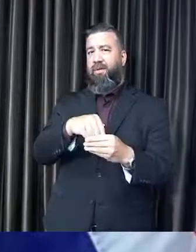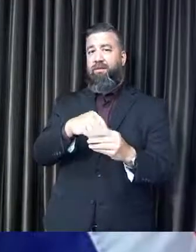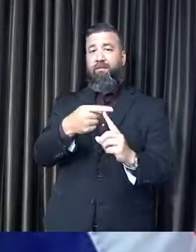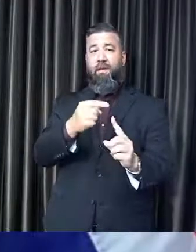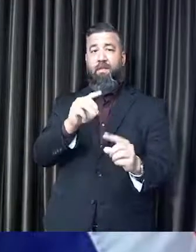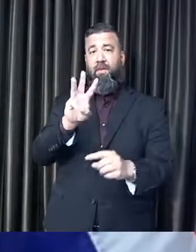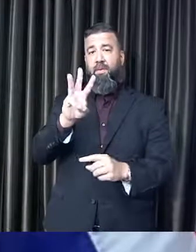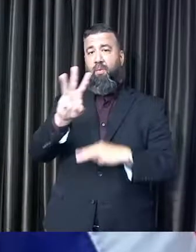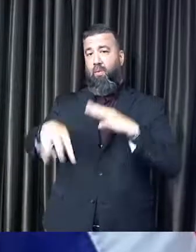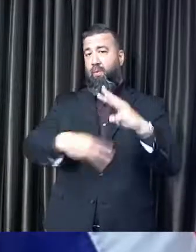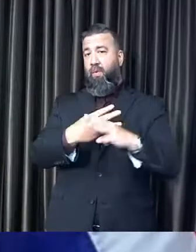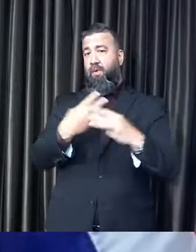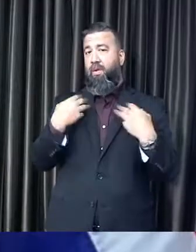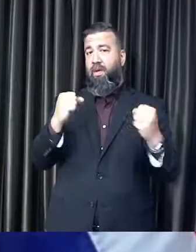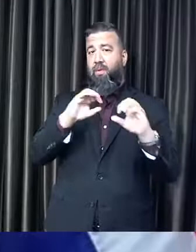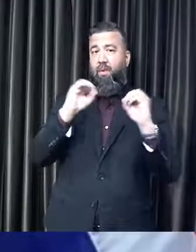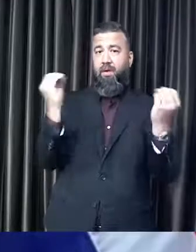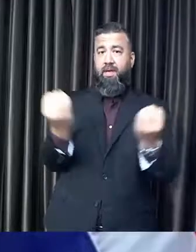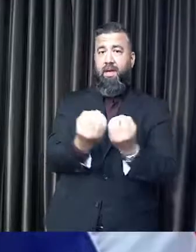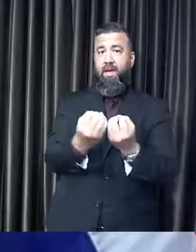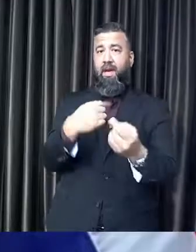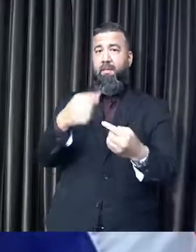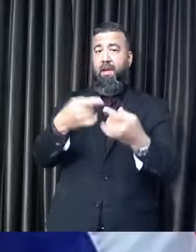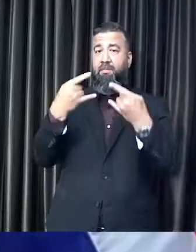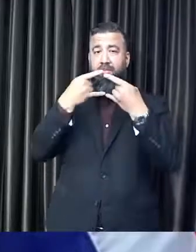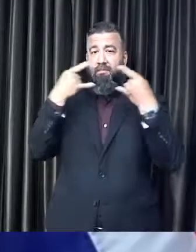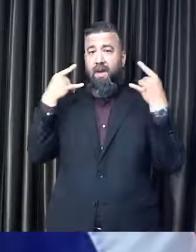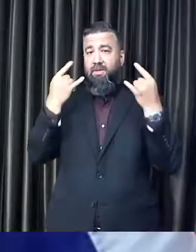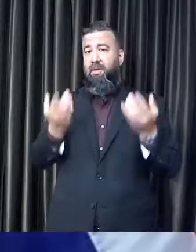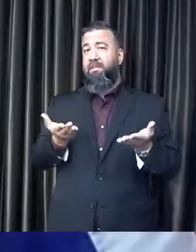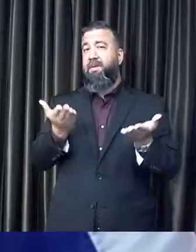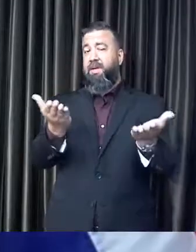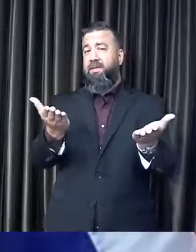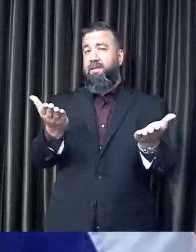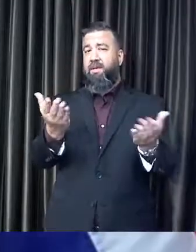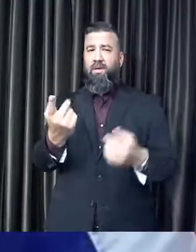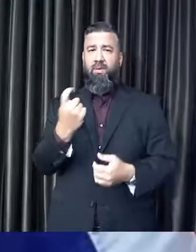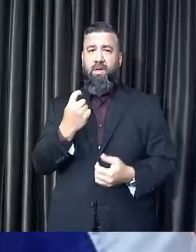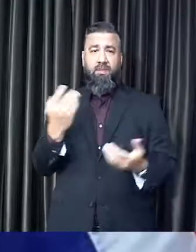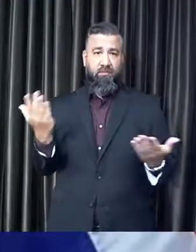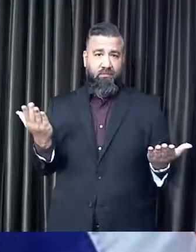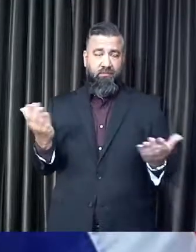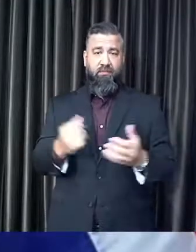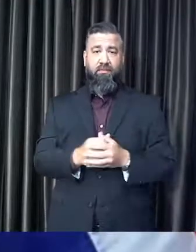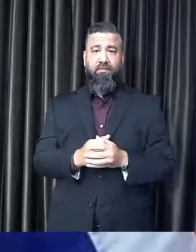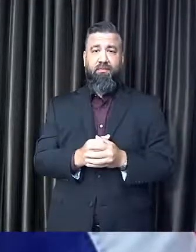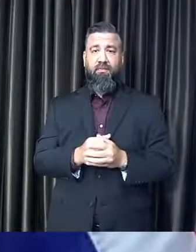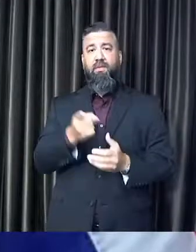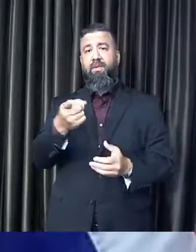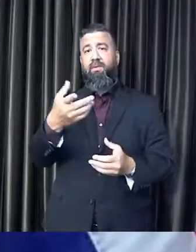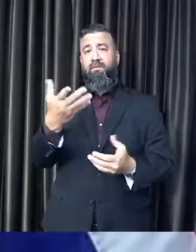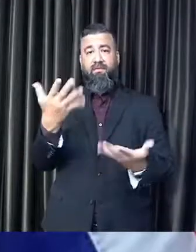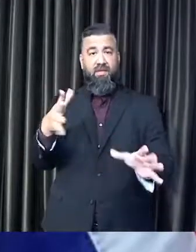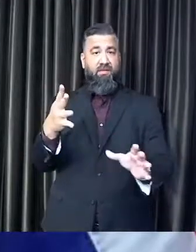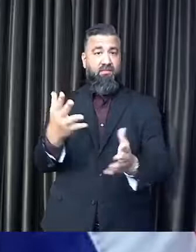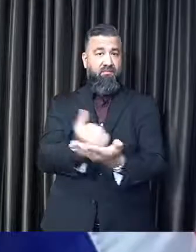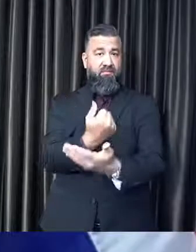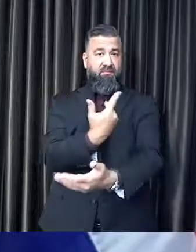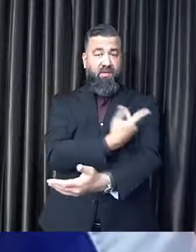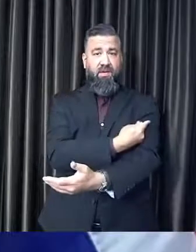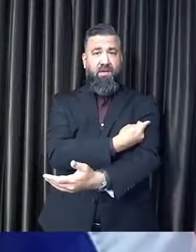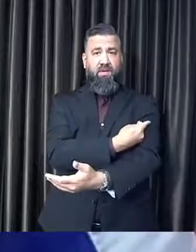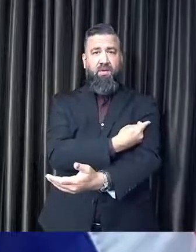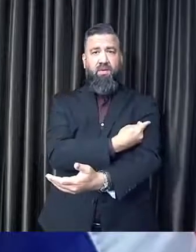Health Organization, about mask wearing and recommendations. The question is, since you've received a vaccine, what